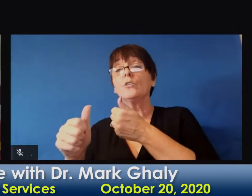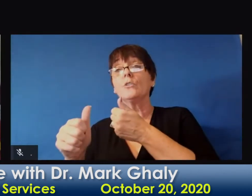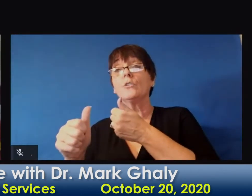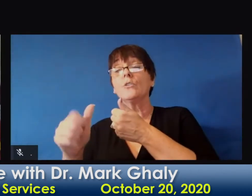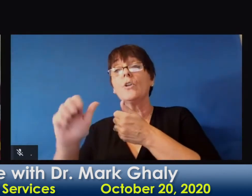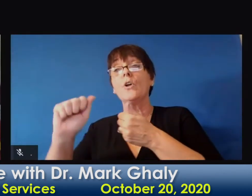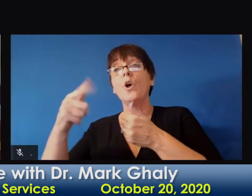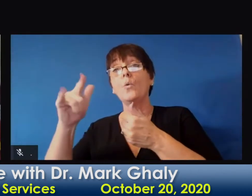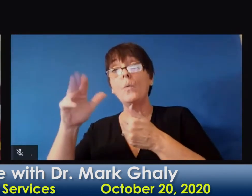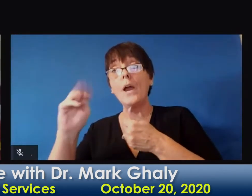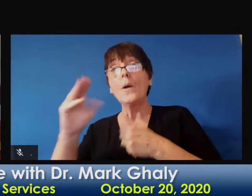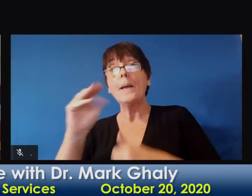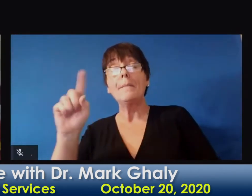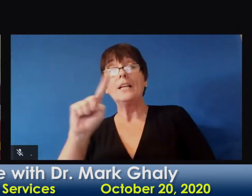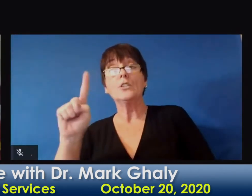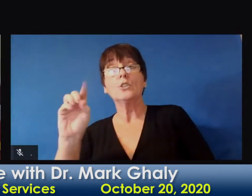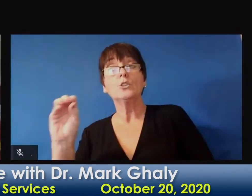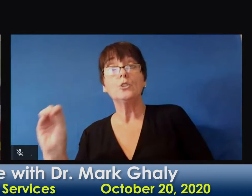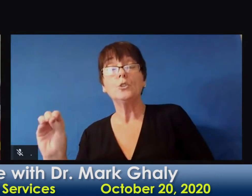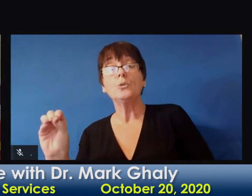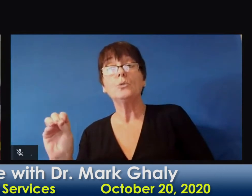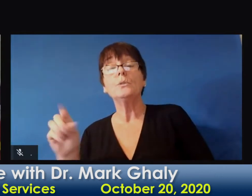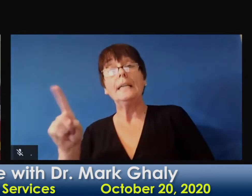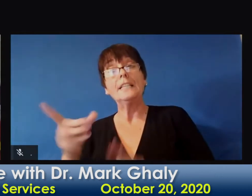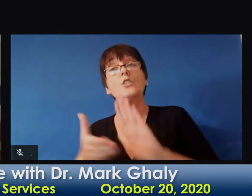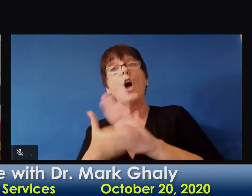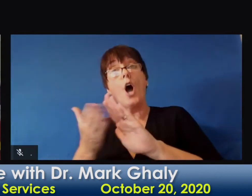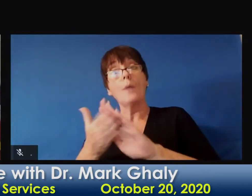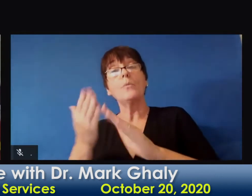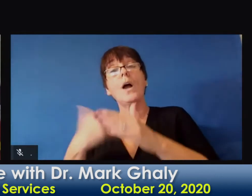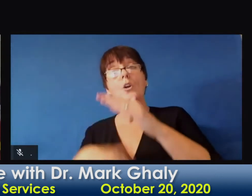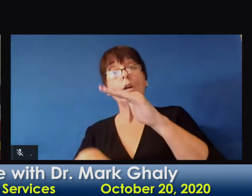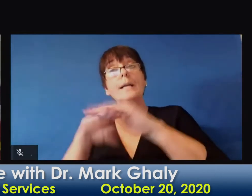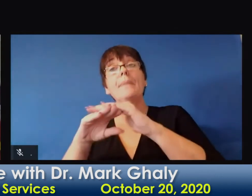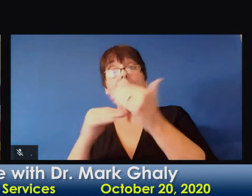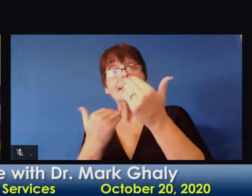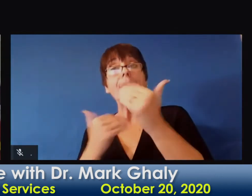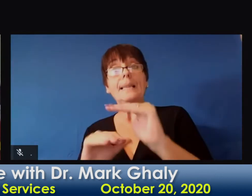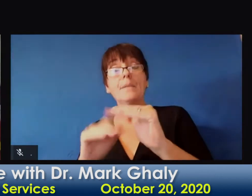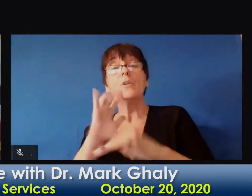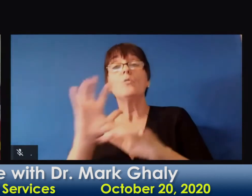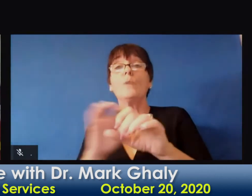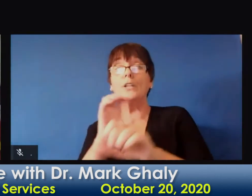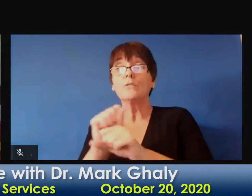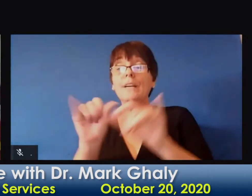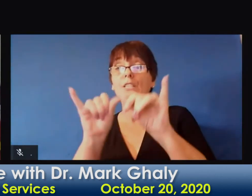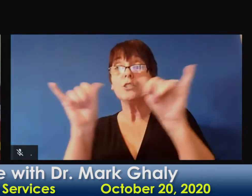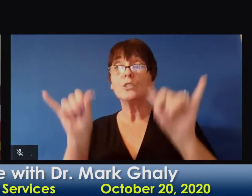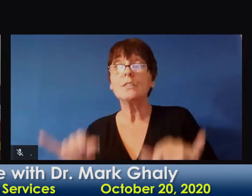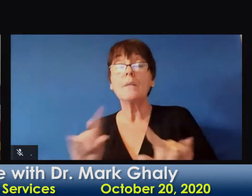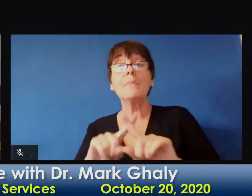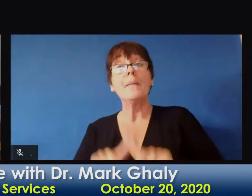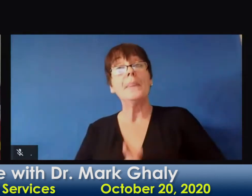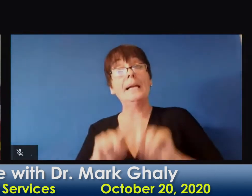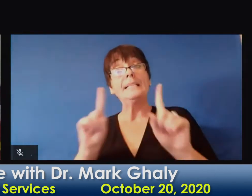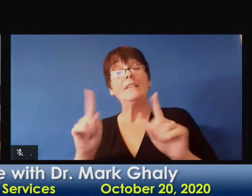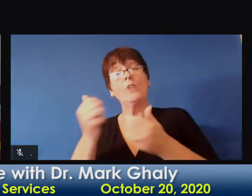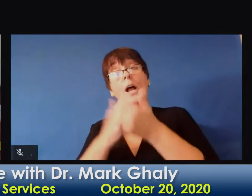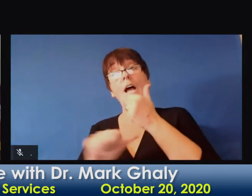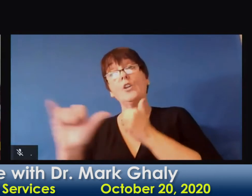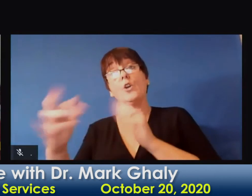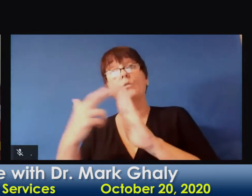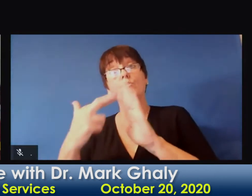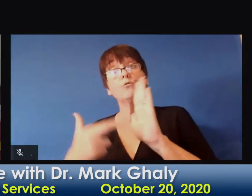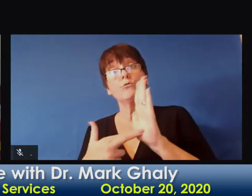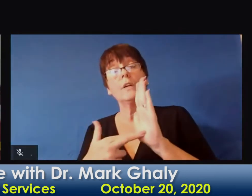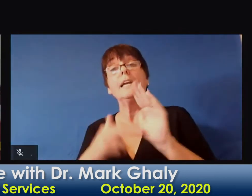and zoos, it too is operating under capacity limits, a reservation system. But the main difference under these guidelines is that